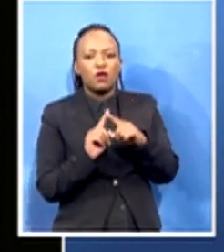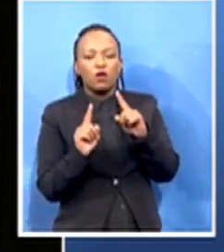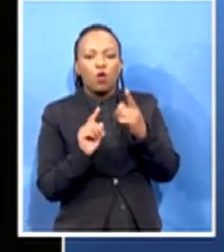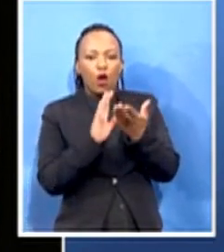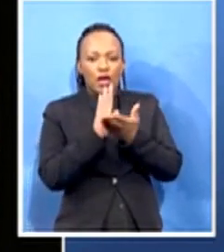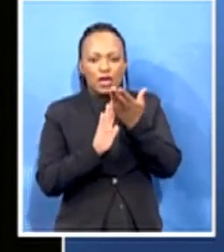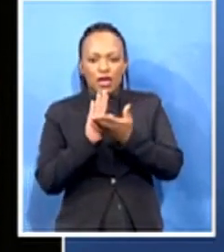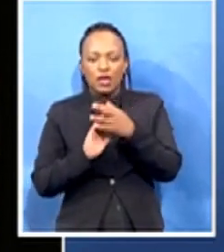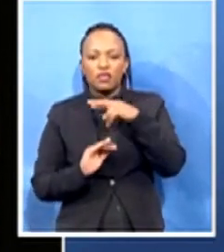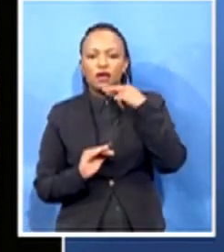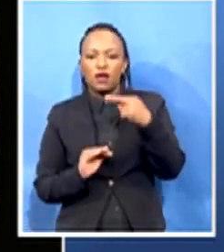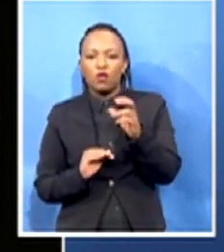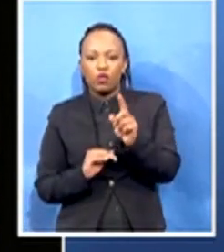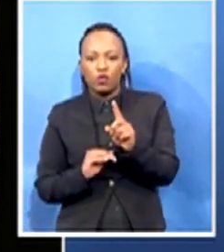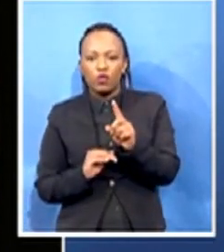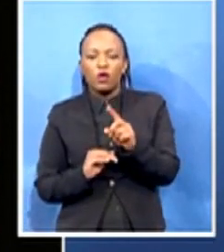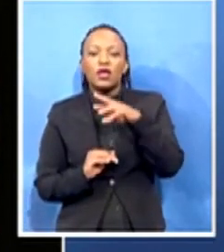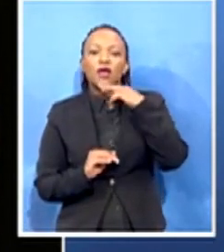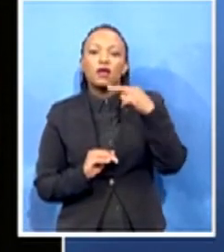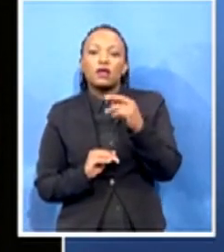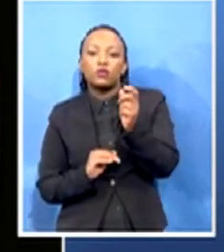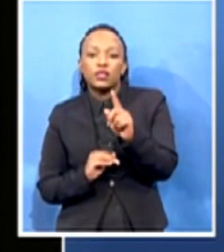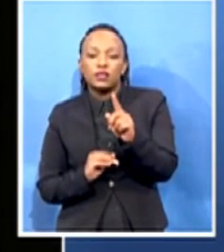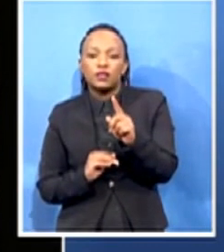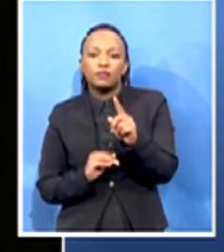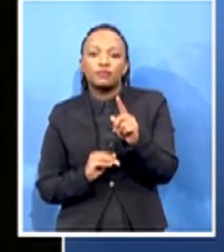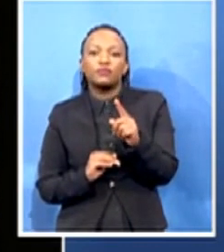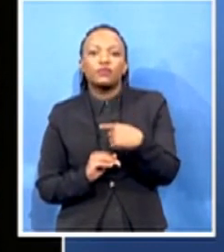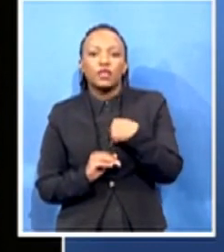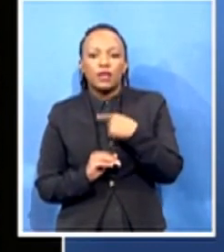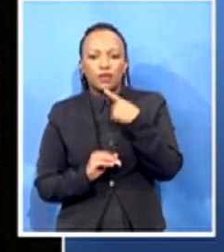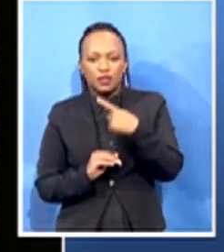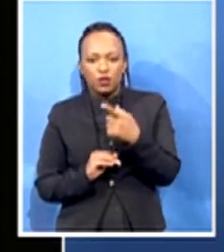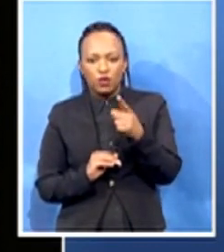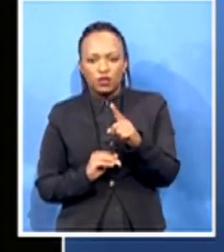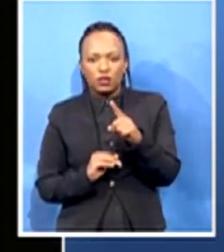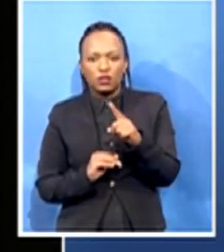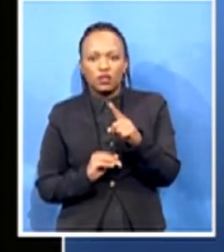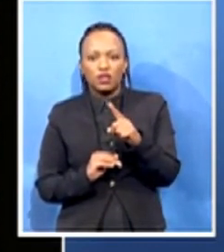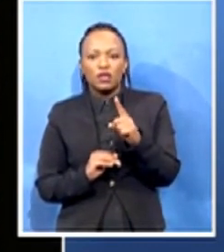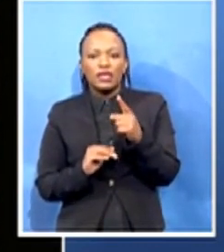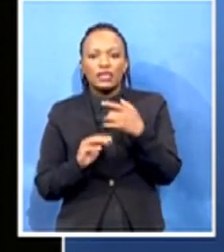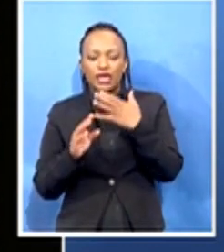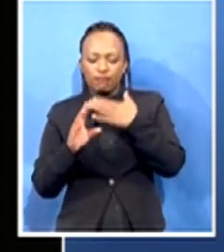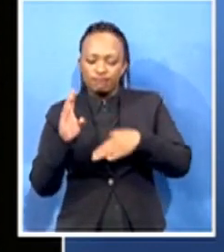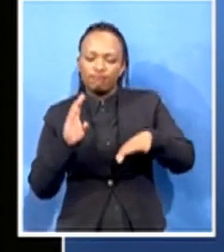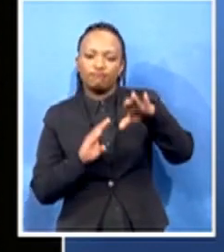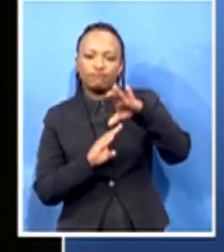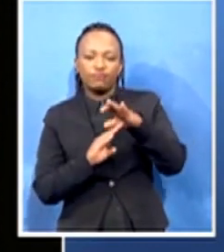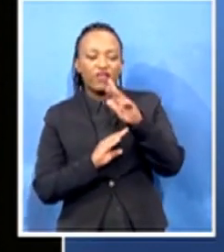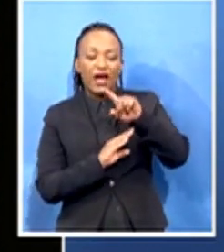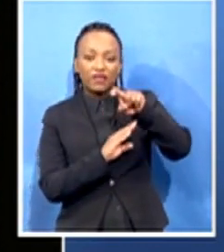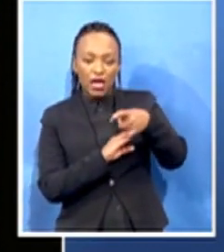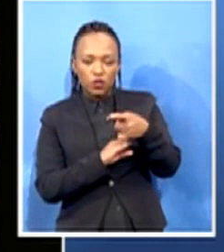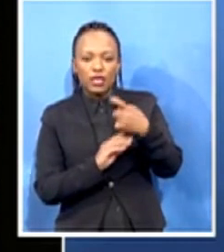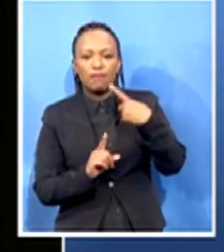The reality is that I'm saying that there is also on top of that an ex gratia of 5,000 and 8.5 in those